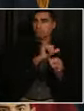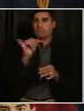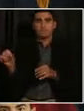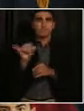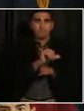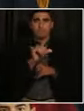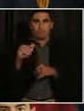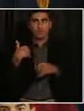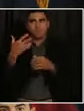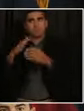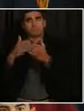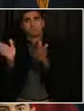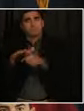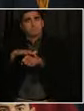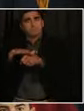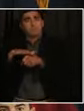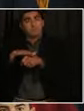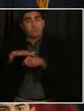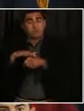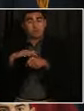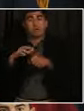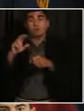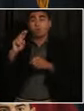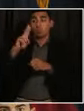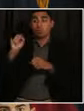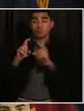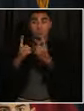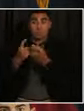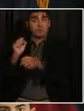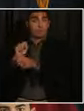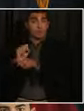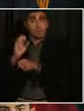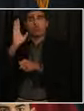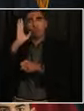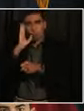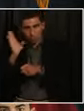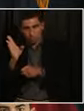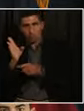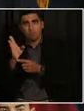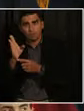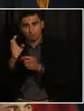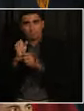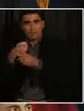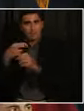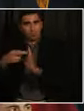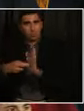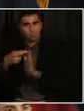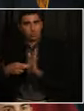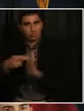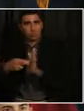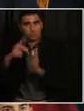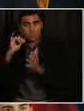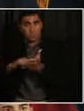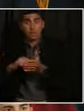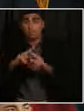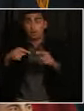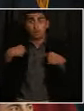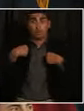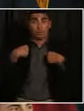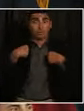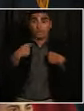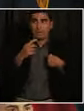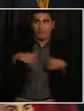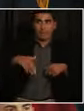and they've notified us that the U.S. Department of Labor will engage in rulemaking. Gabby So we have not seen that,